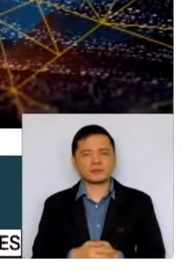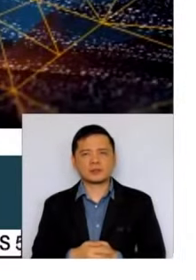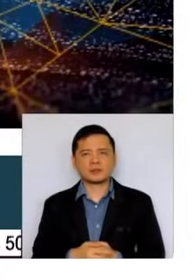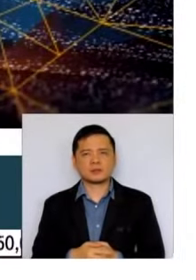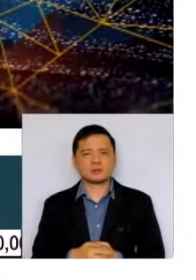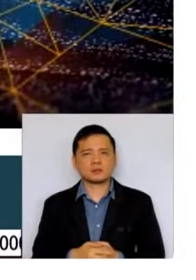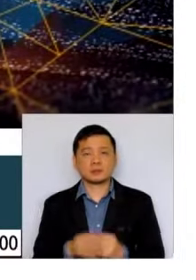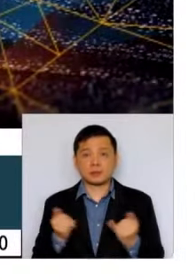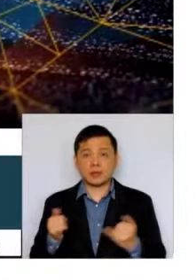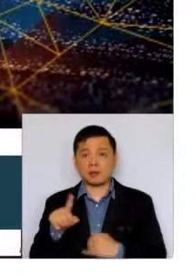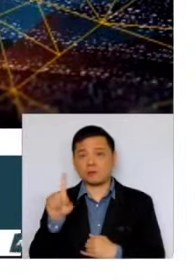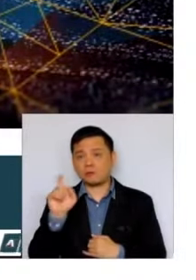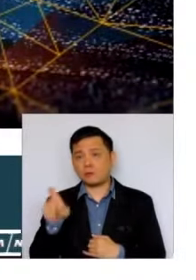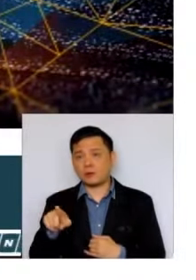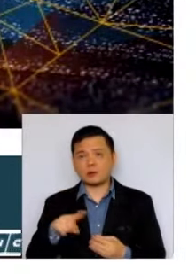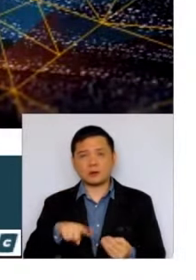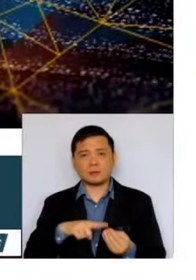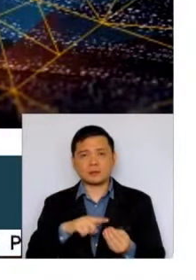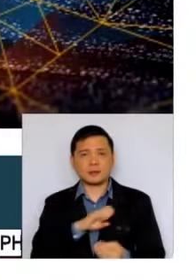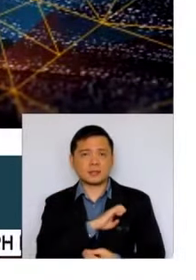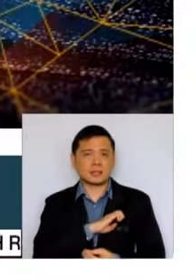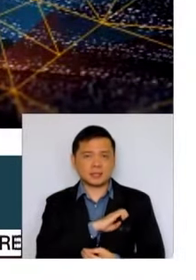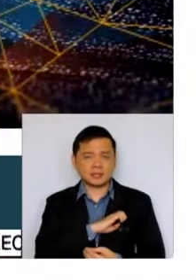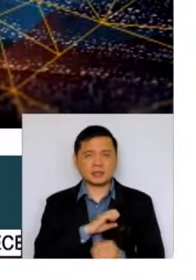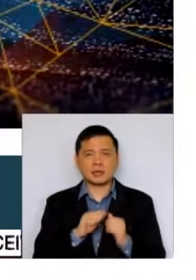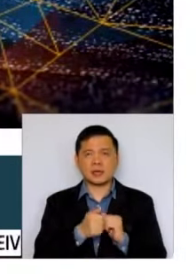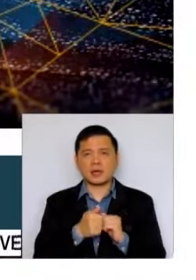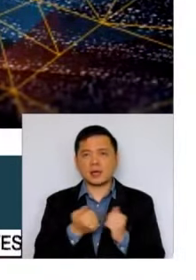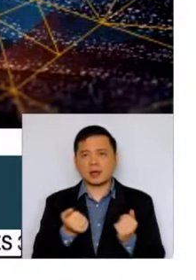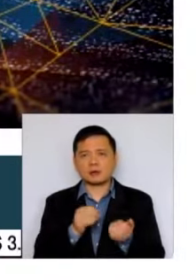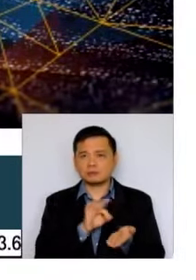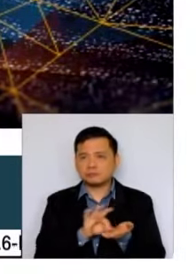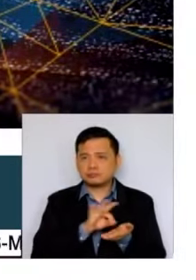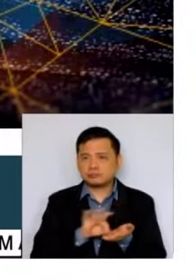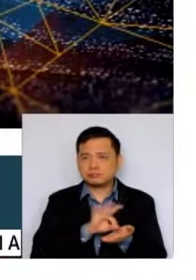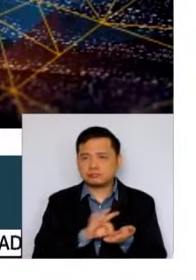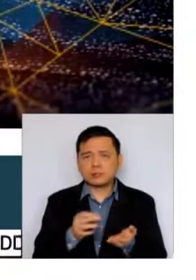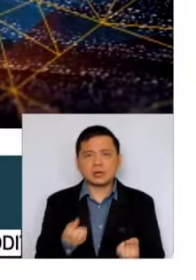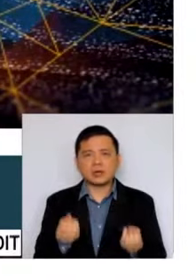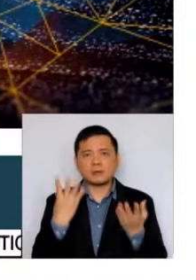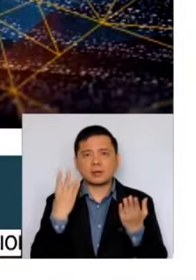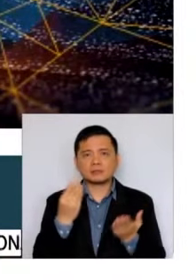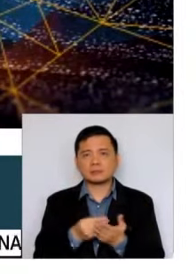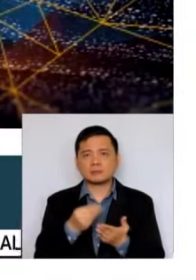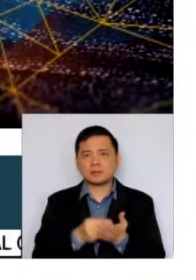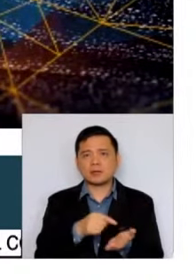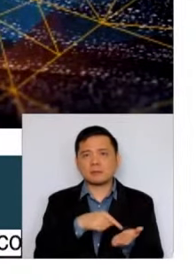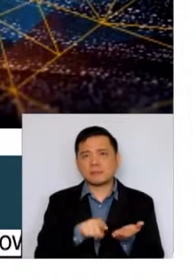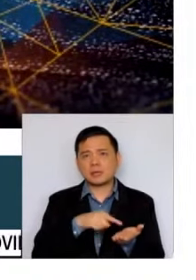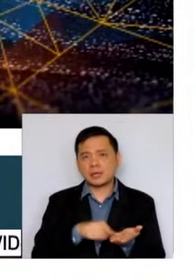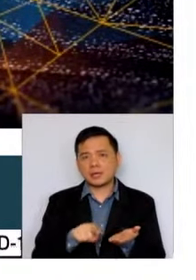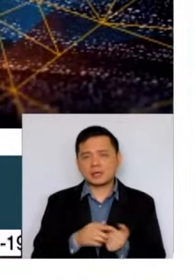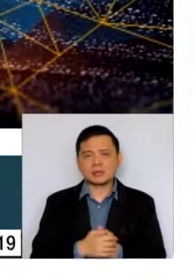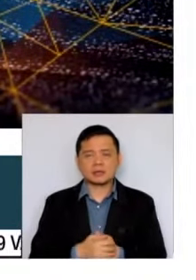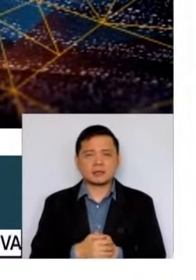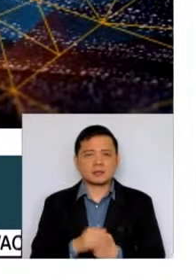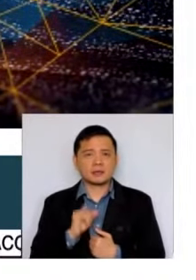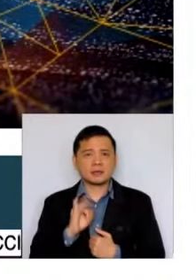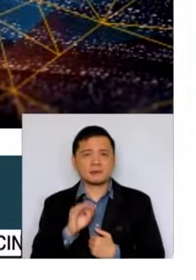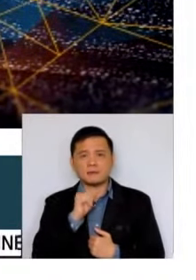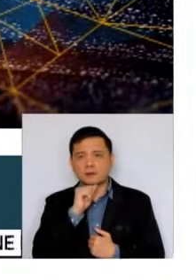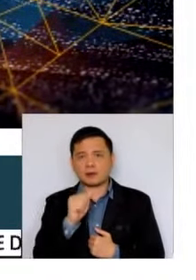ethics and the way to track spending comes into the picture, because if it's not